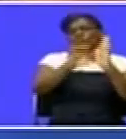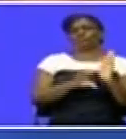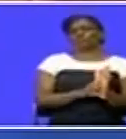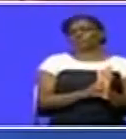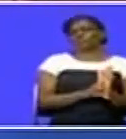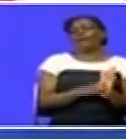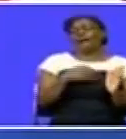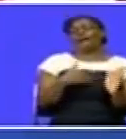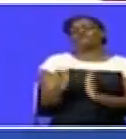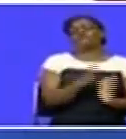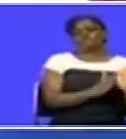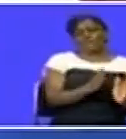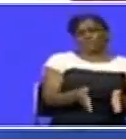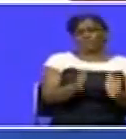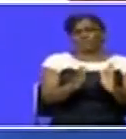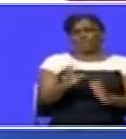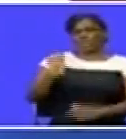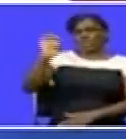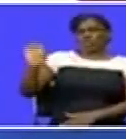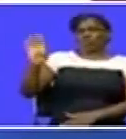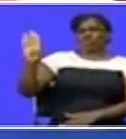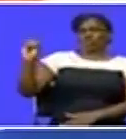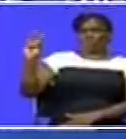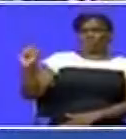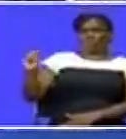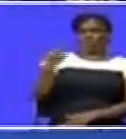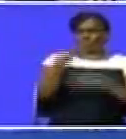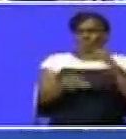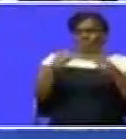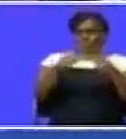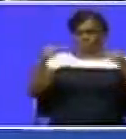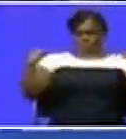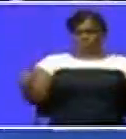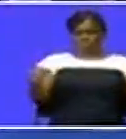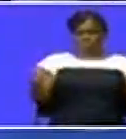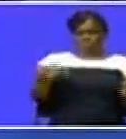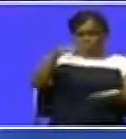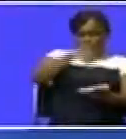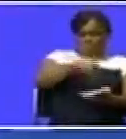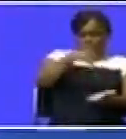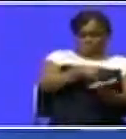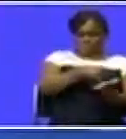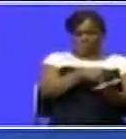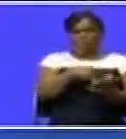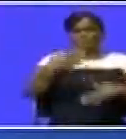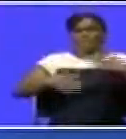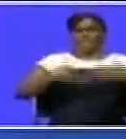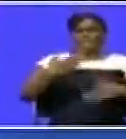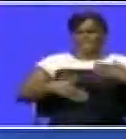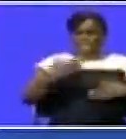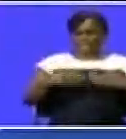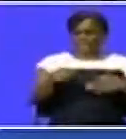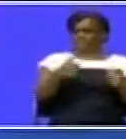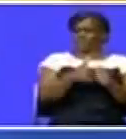has mechanisms. On Eurobond queries, the government is accusing the opposition of engaging in a cat-and-mouse game,